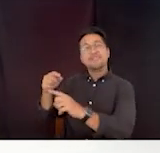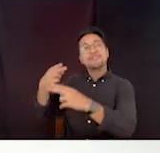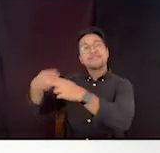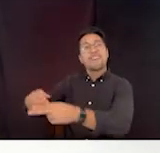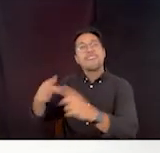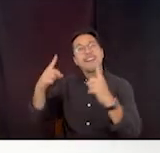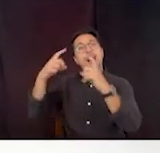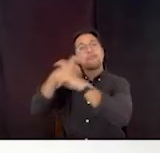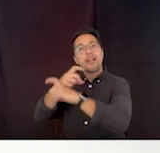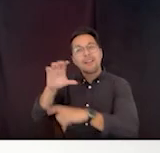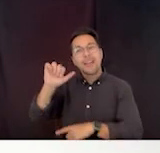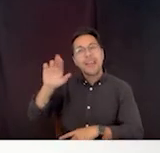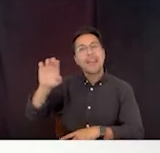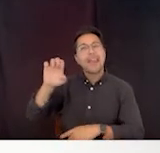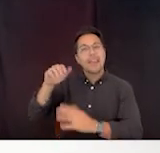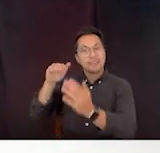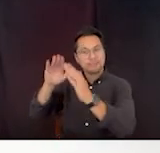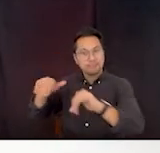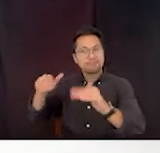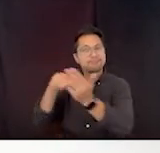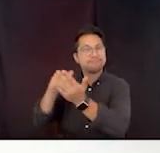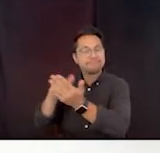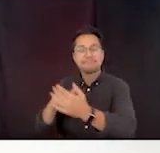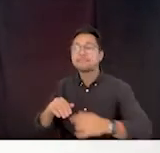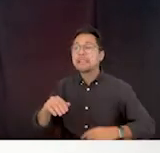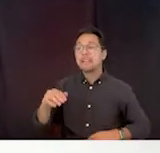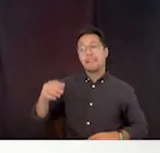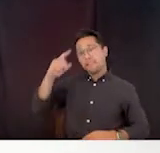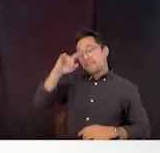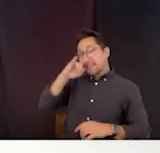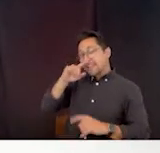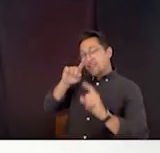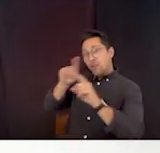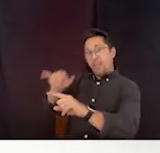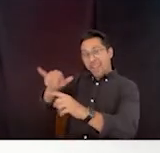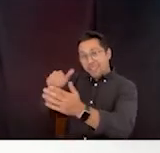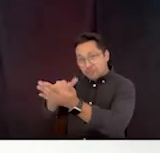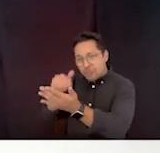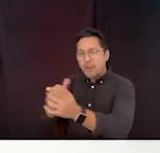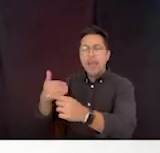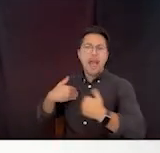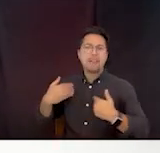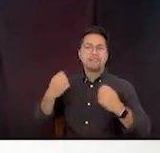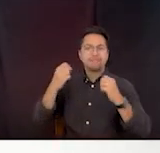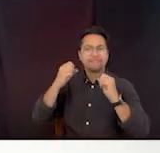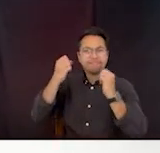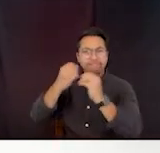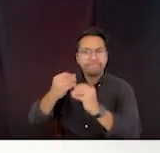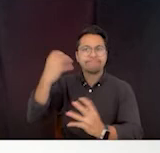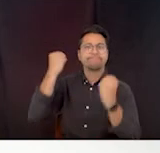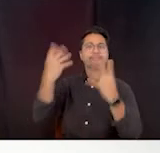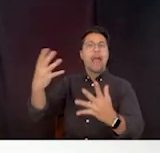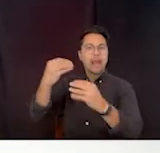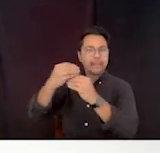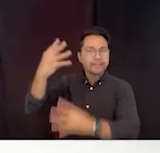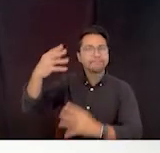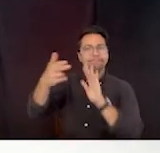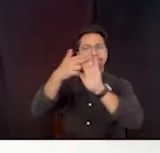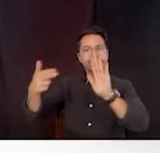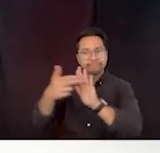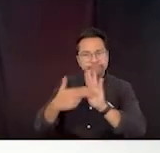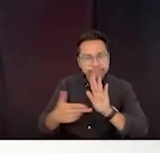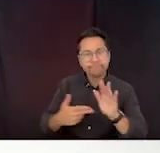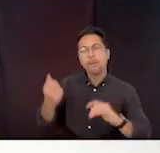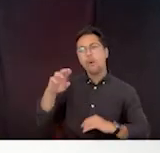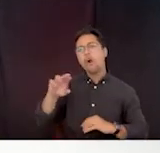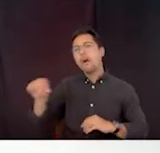care pediatrician. And typically kids that see this type of pediatrician have either multiple diagnoses and often a chronic health condition or an